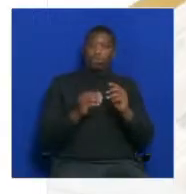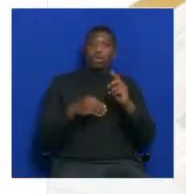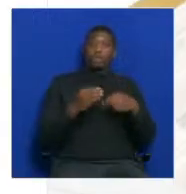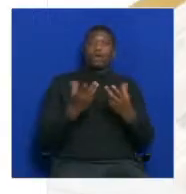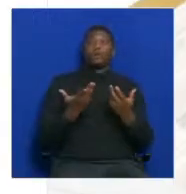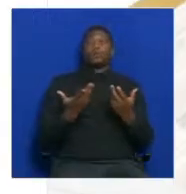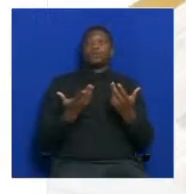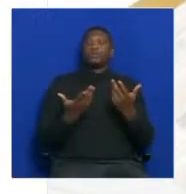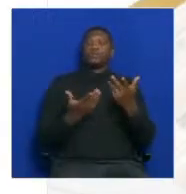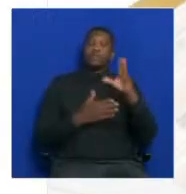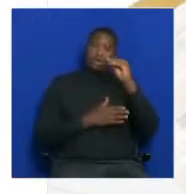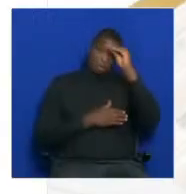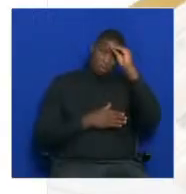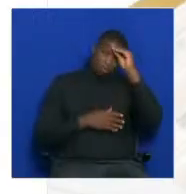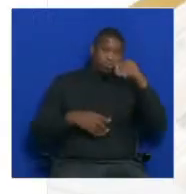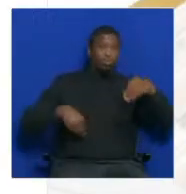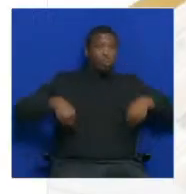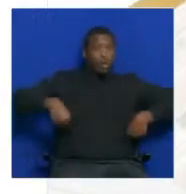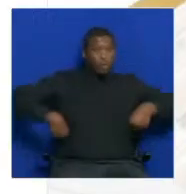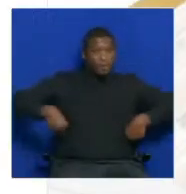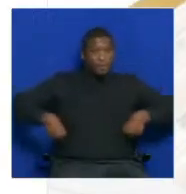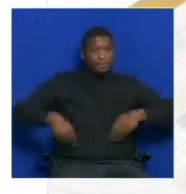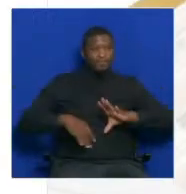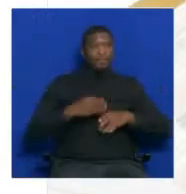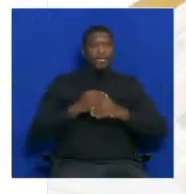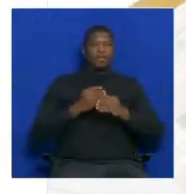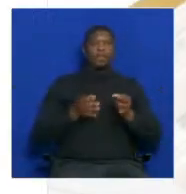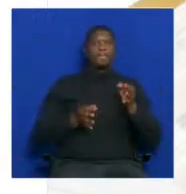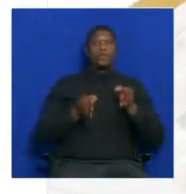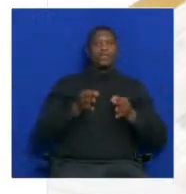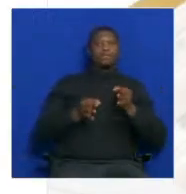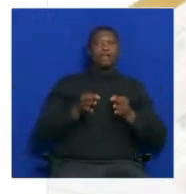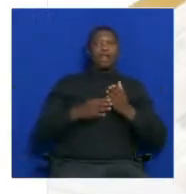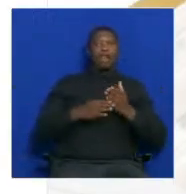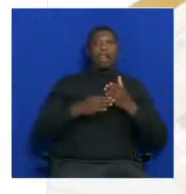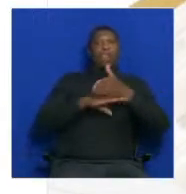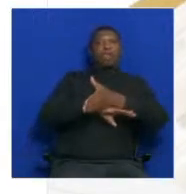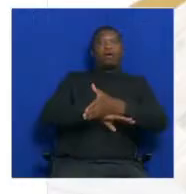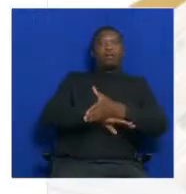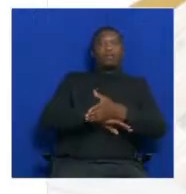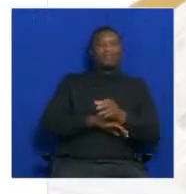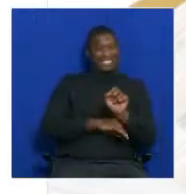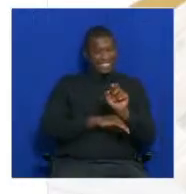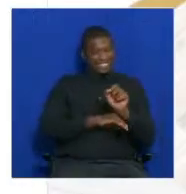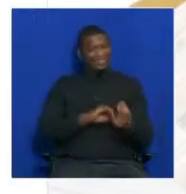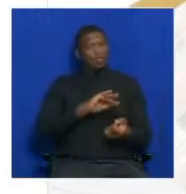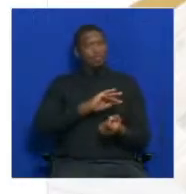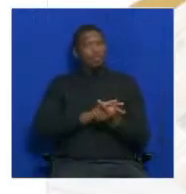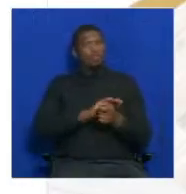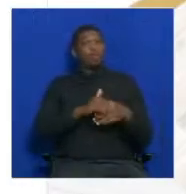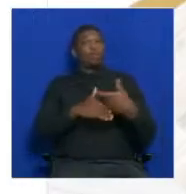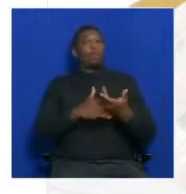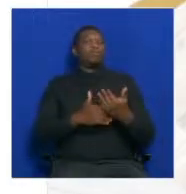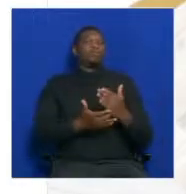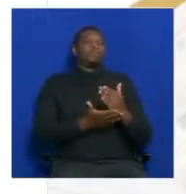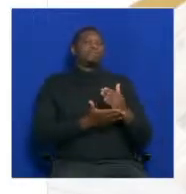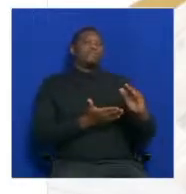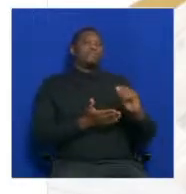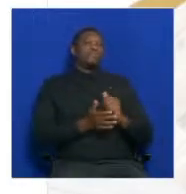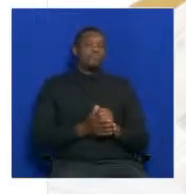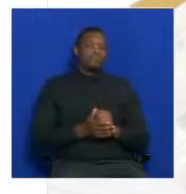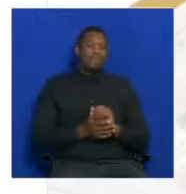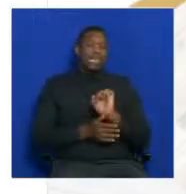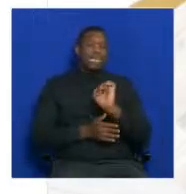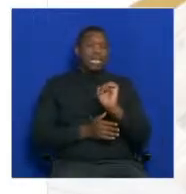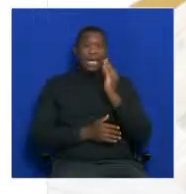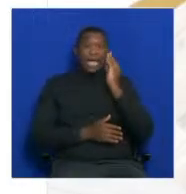political interference that I believe lay behind my suspension. These experiences were costly